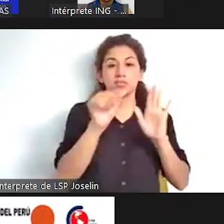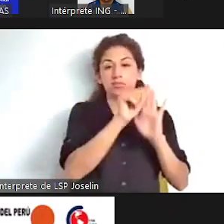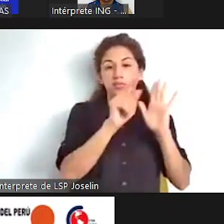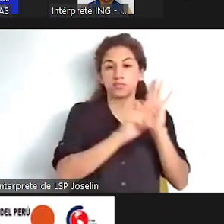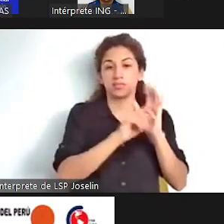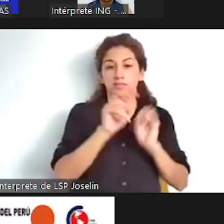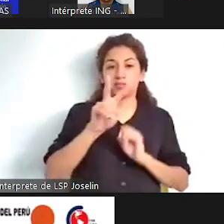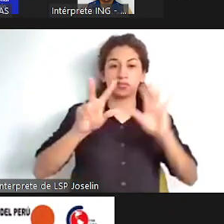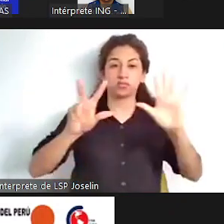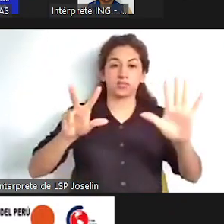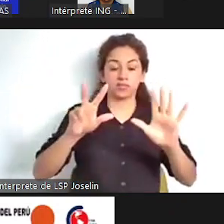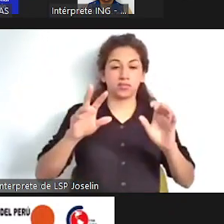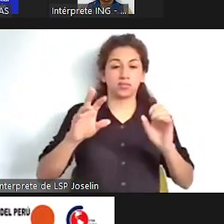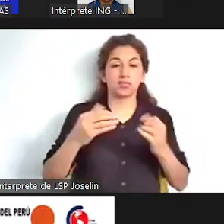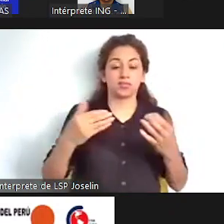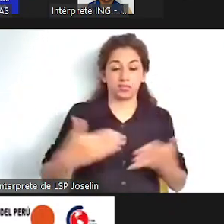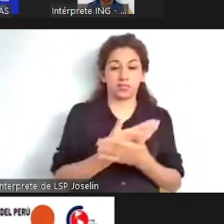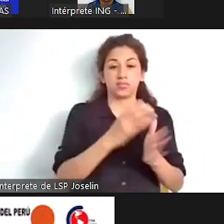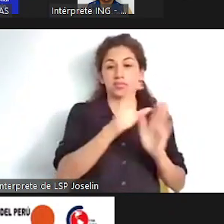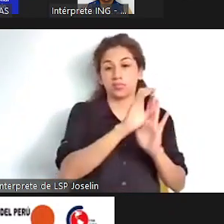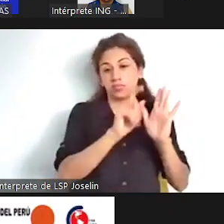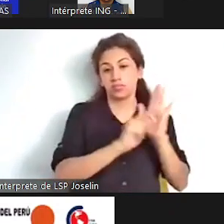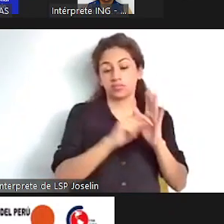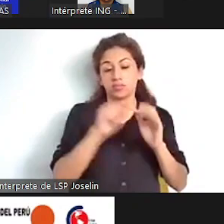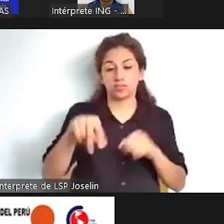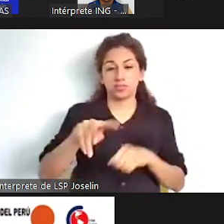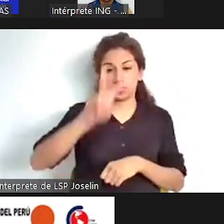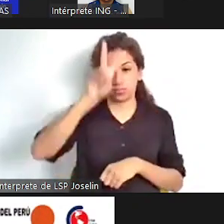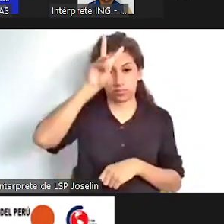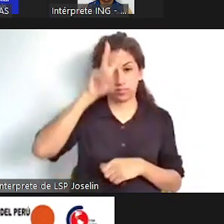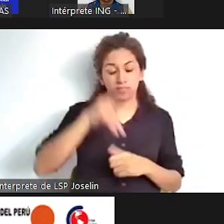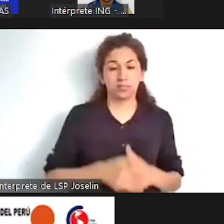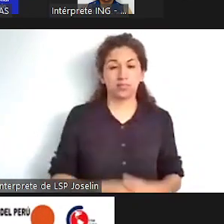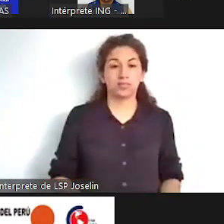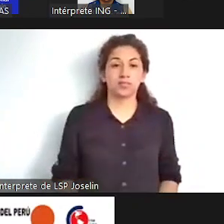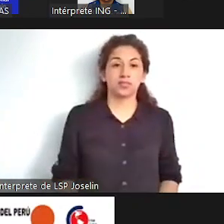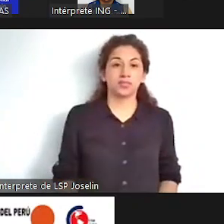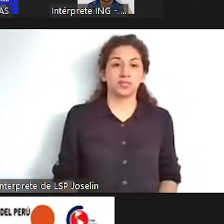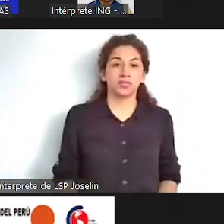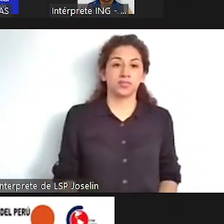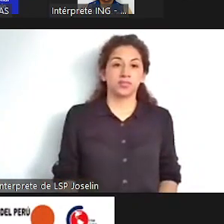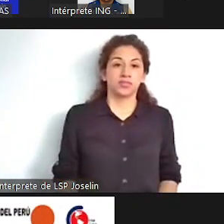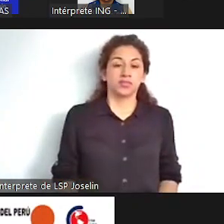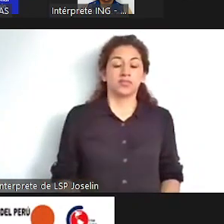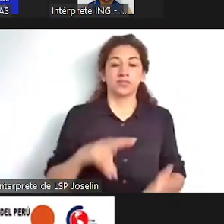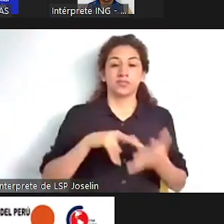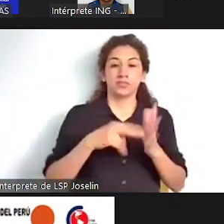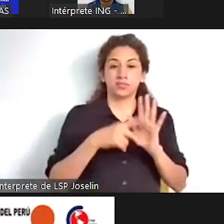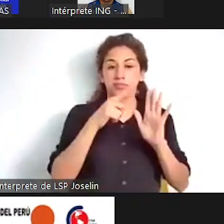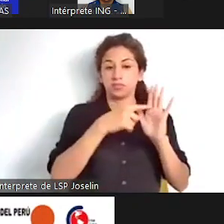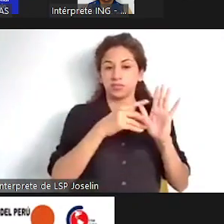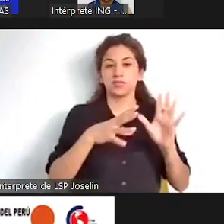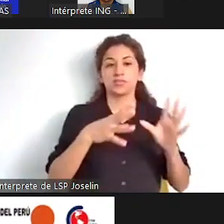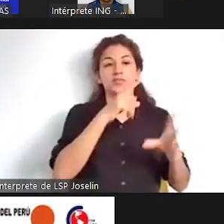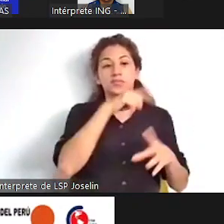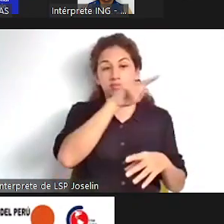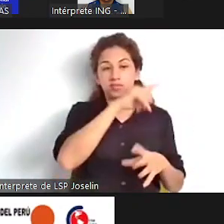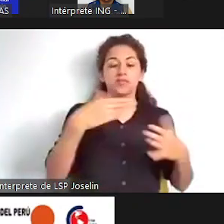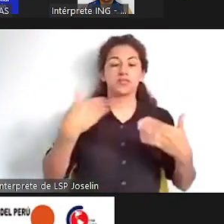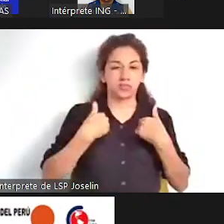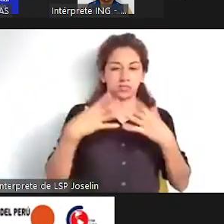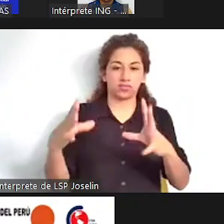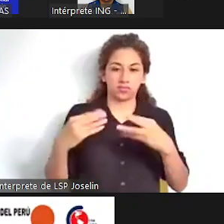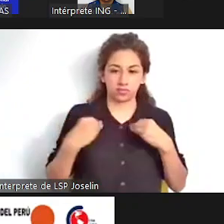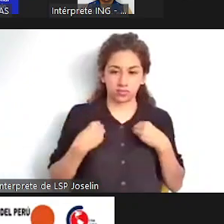complying with article 28 of the current peru constitution this means to guarantee